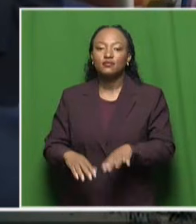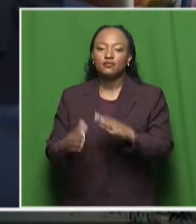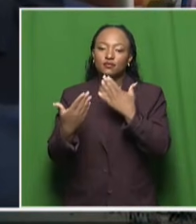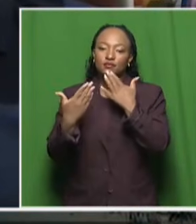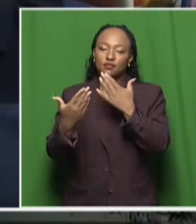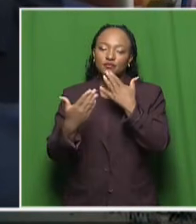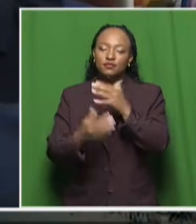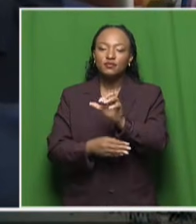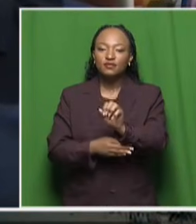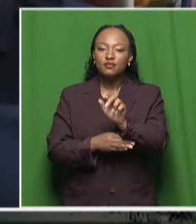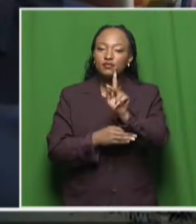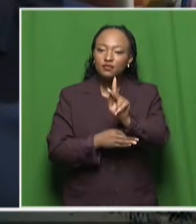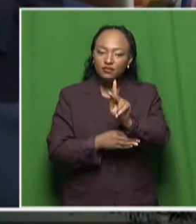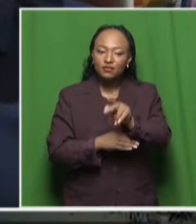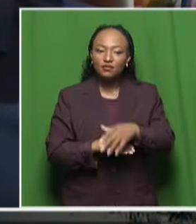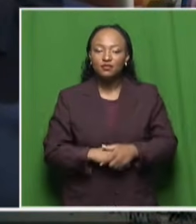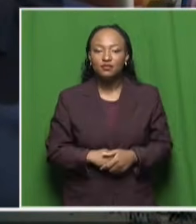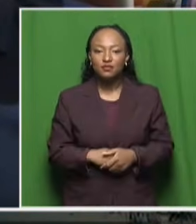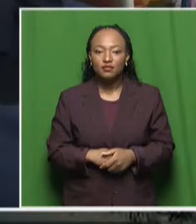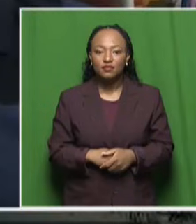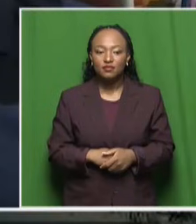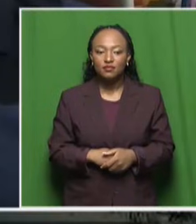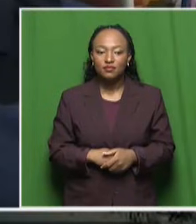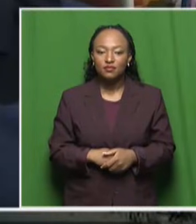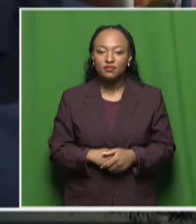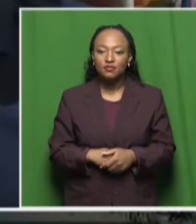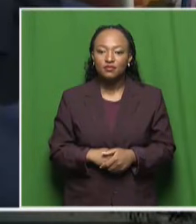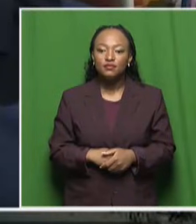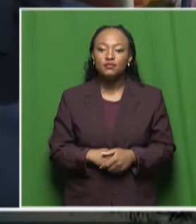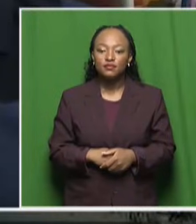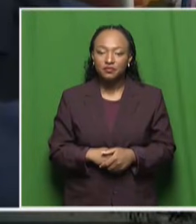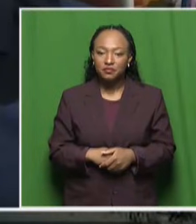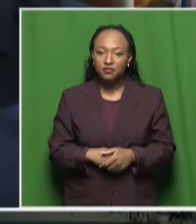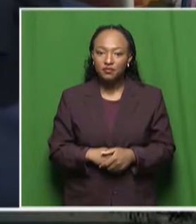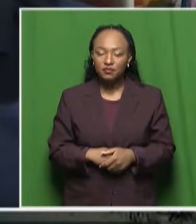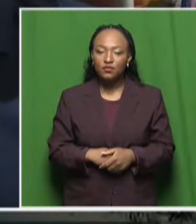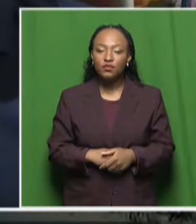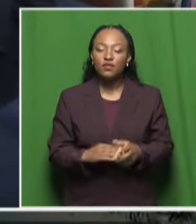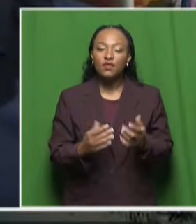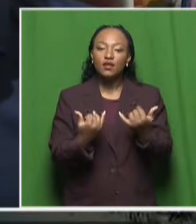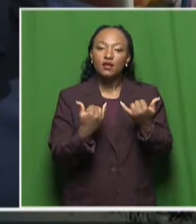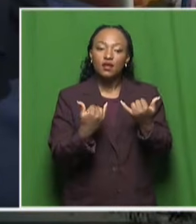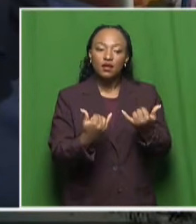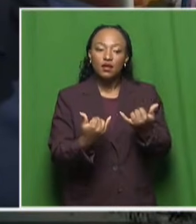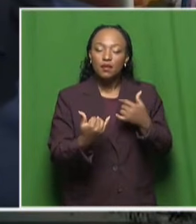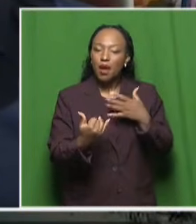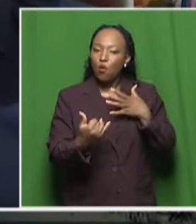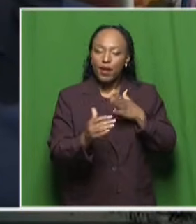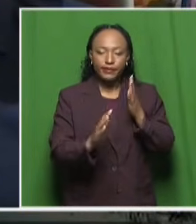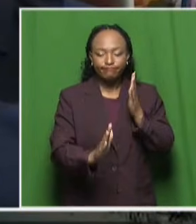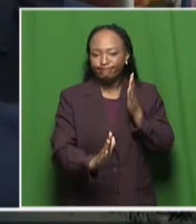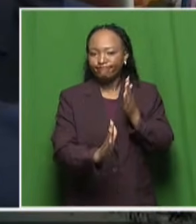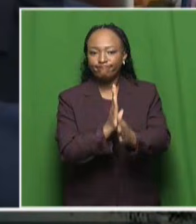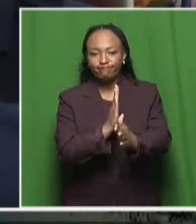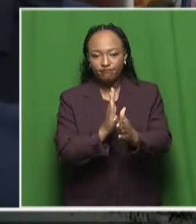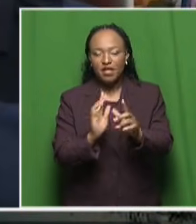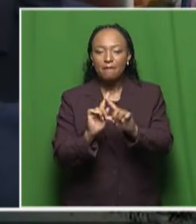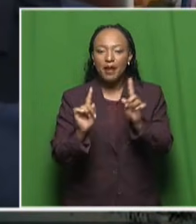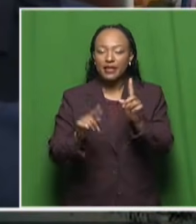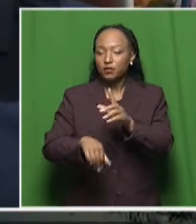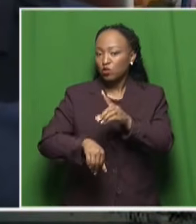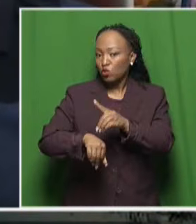Sakina. I'm tempted to jump straight to where we are, but then there's a part of me that says, Dr.